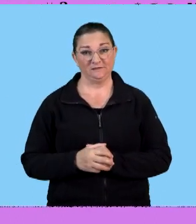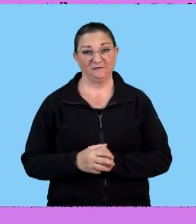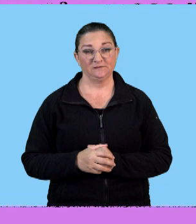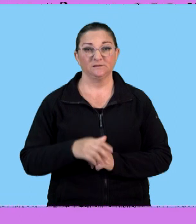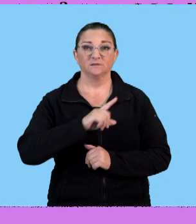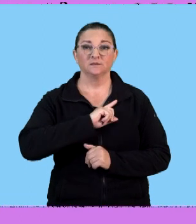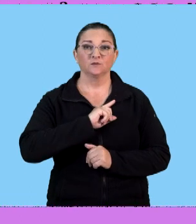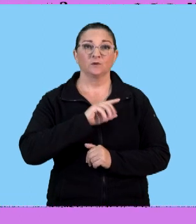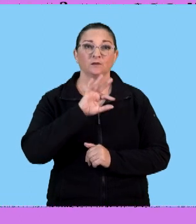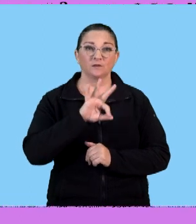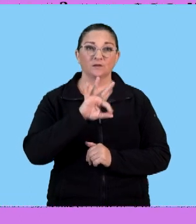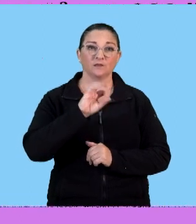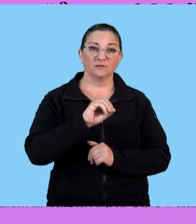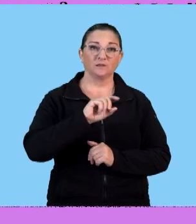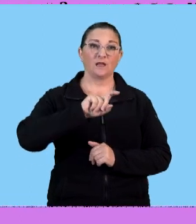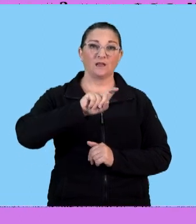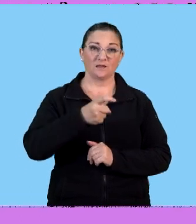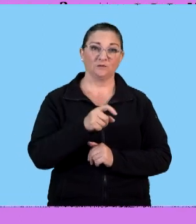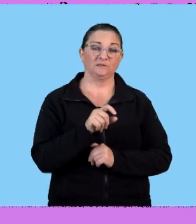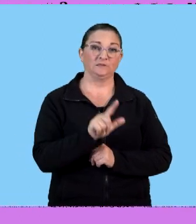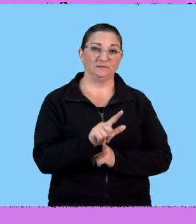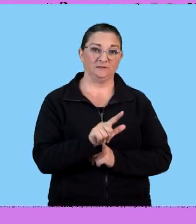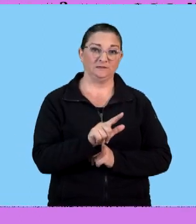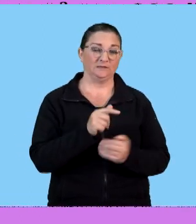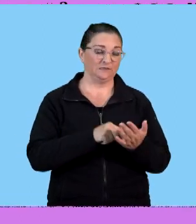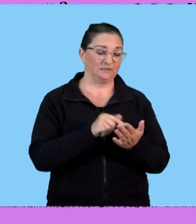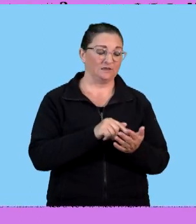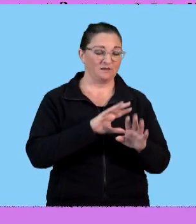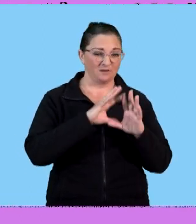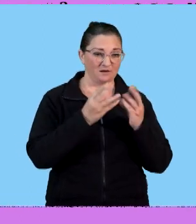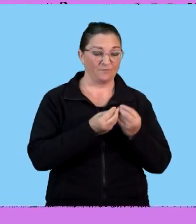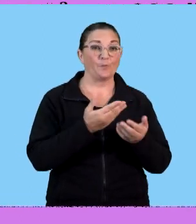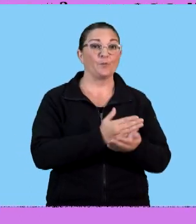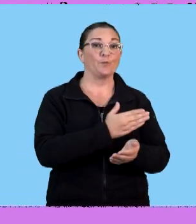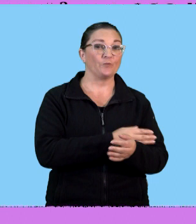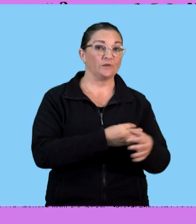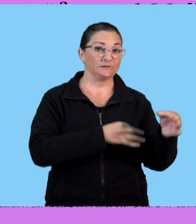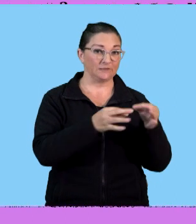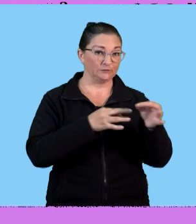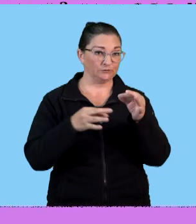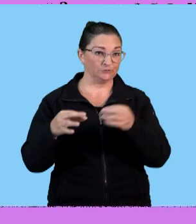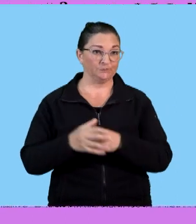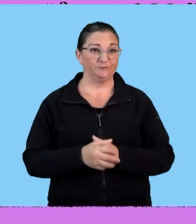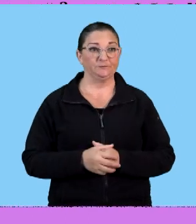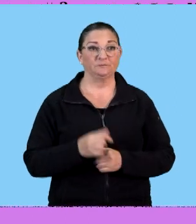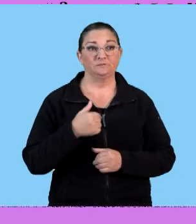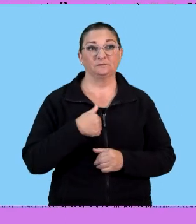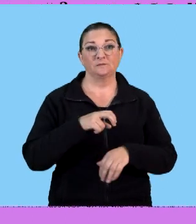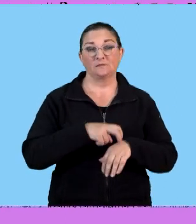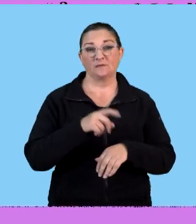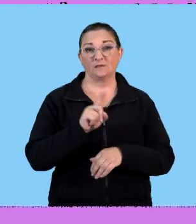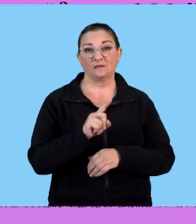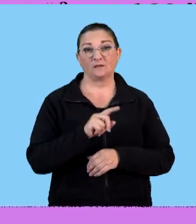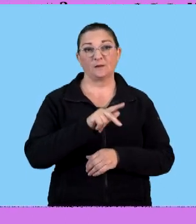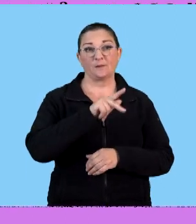I'll take the 30,000 liters and I'll do all my calculations here before I substitute. Okay, remember I need pi, we